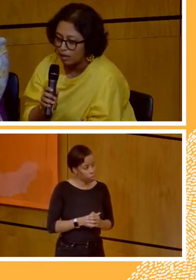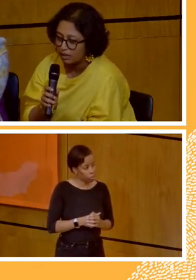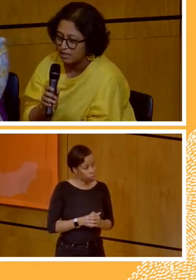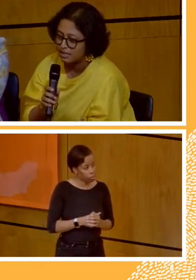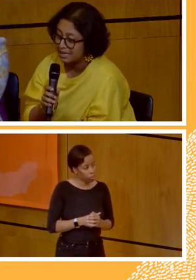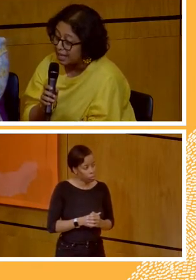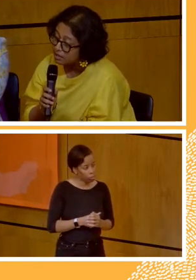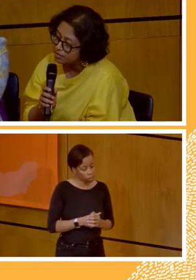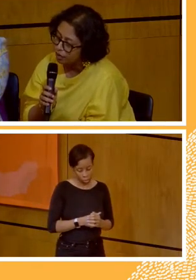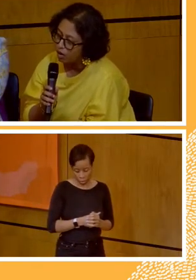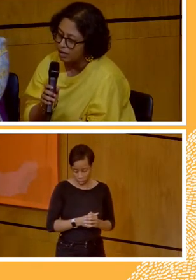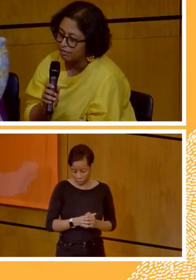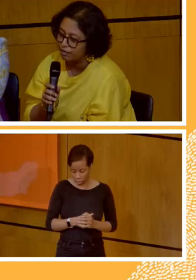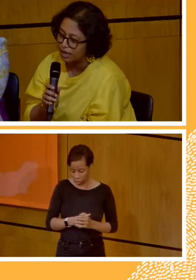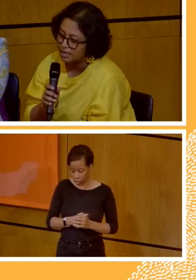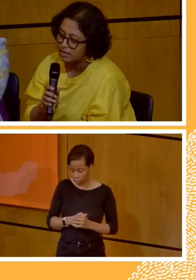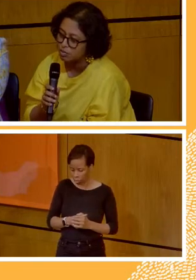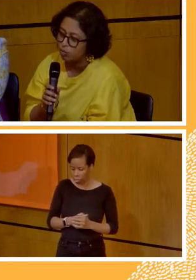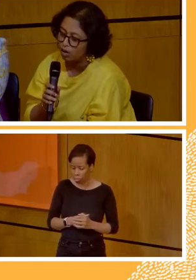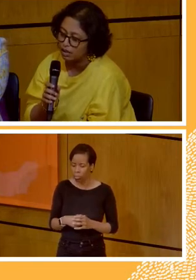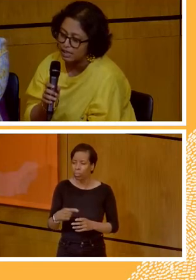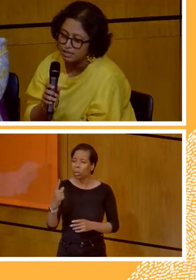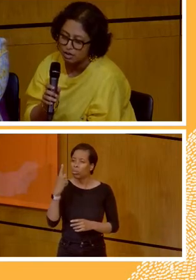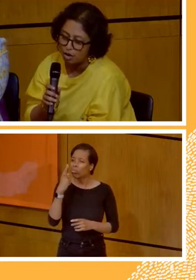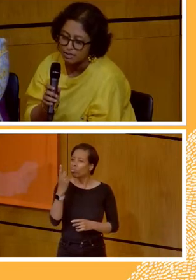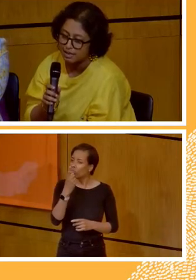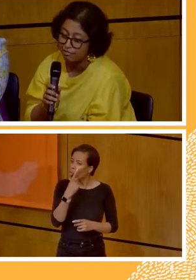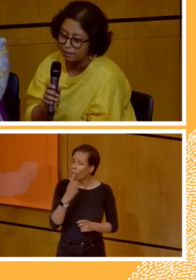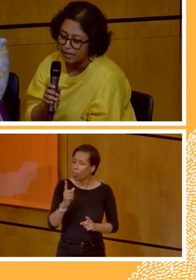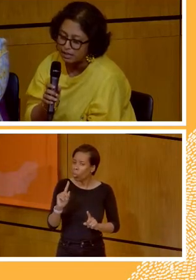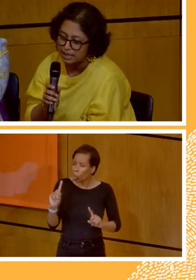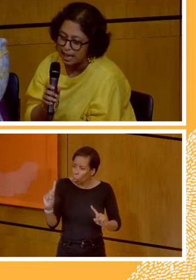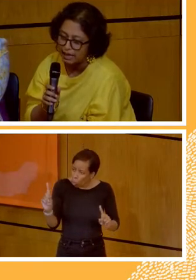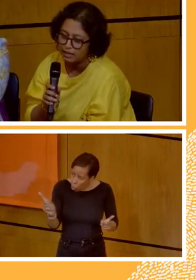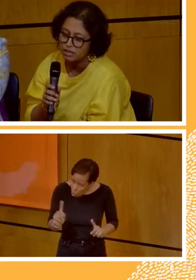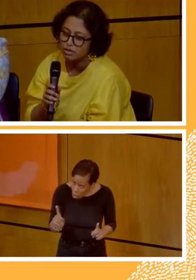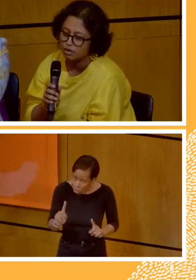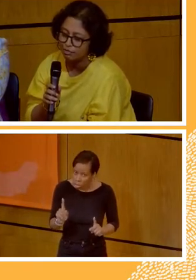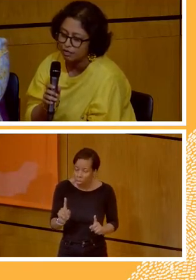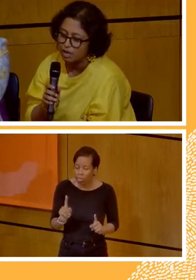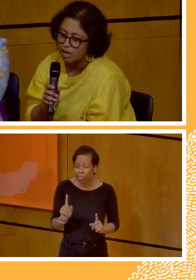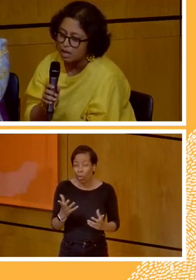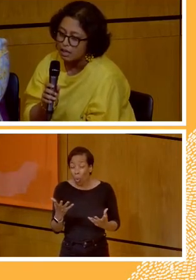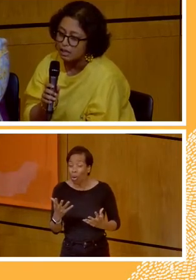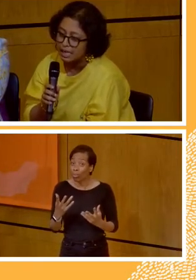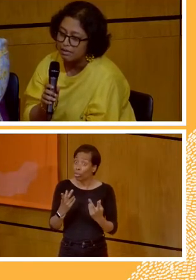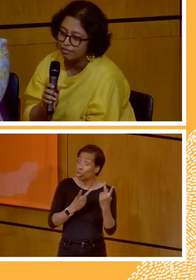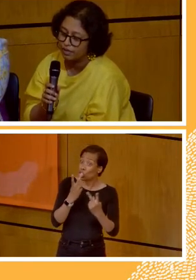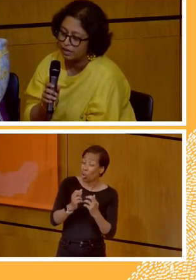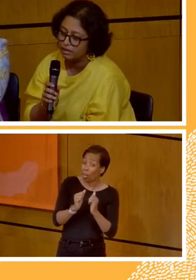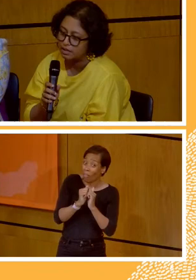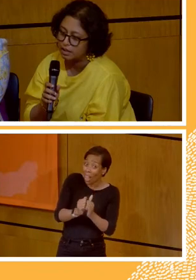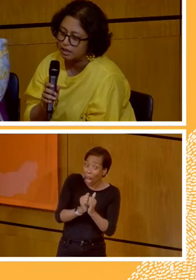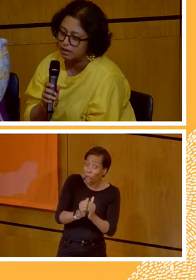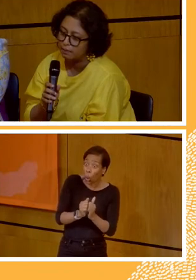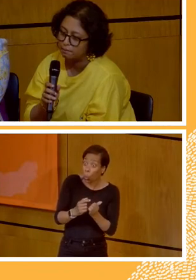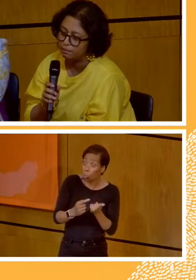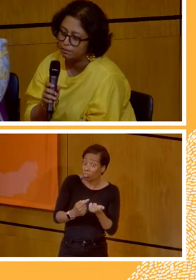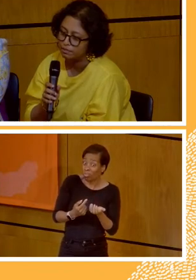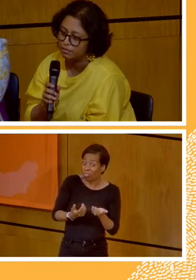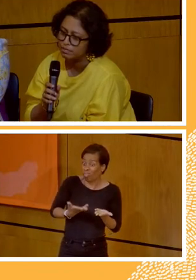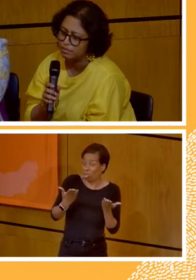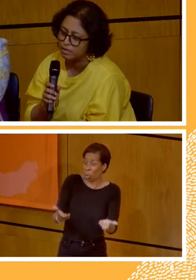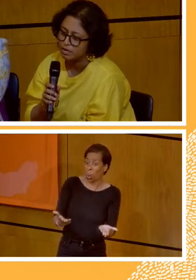I think what this stands for, and for us, what these songs have meant, and the sort of grief and